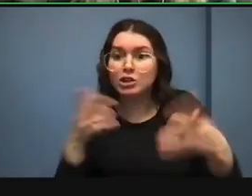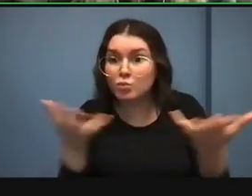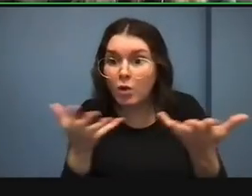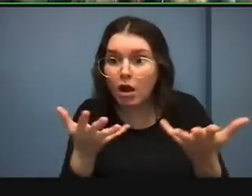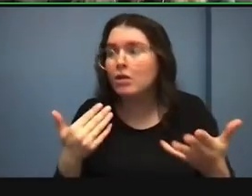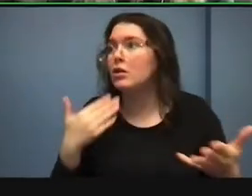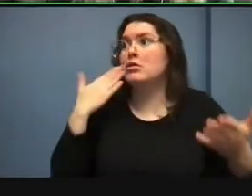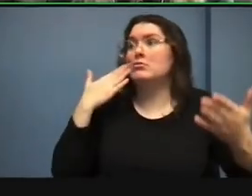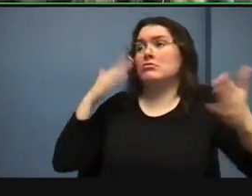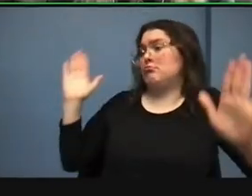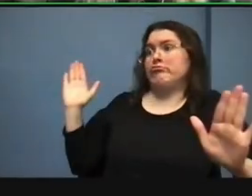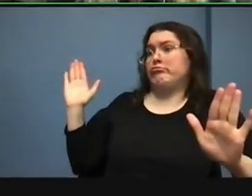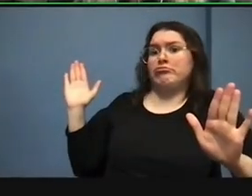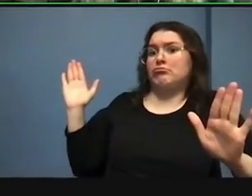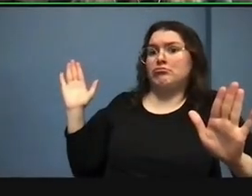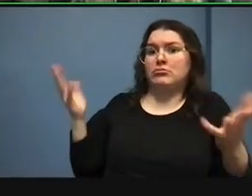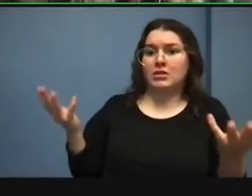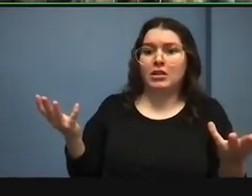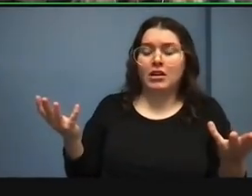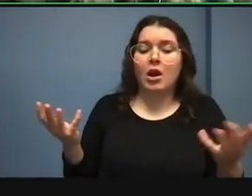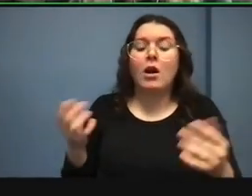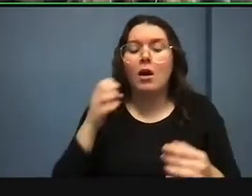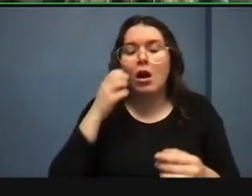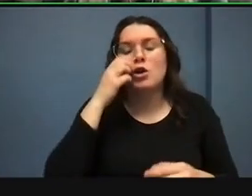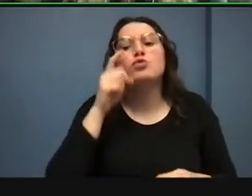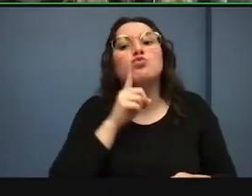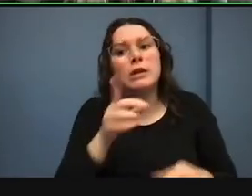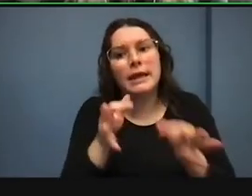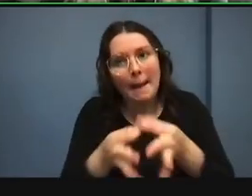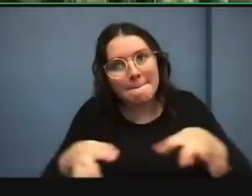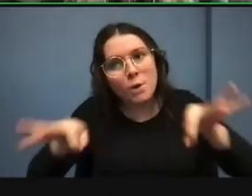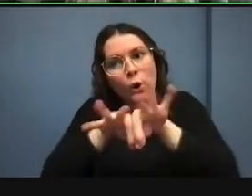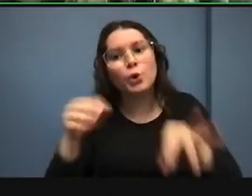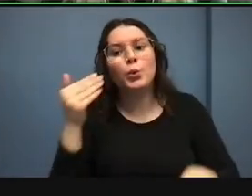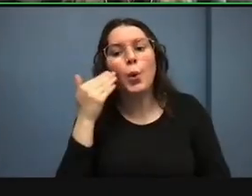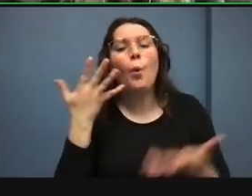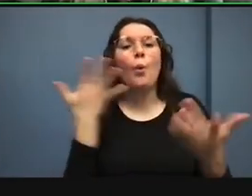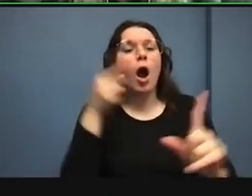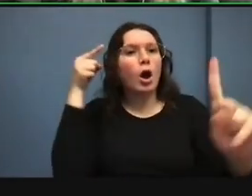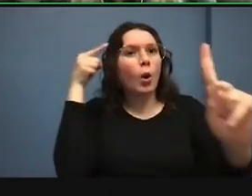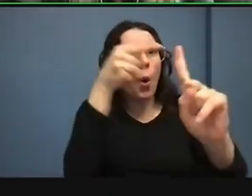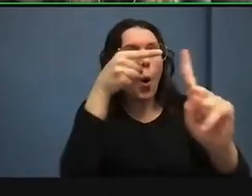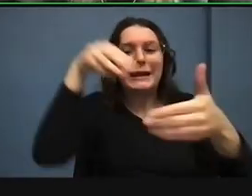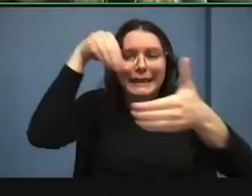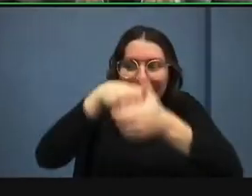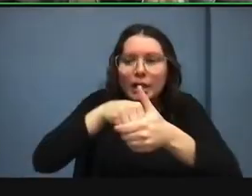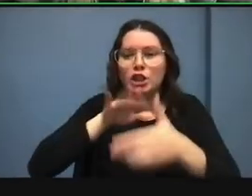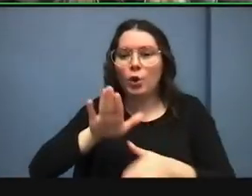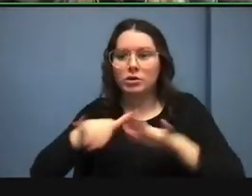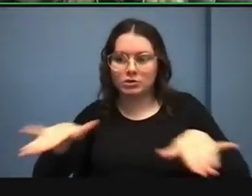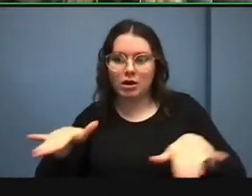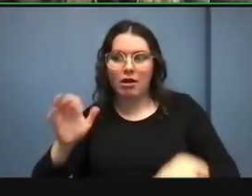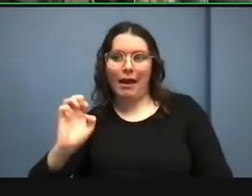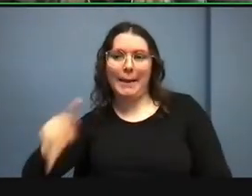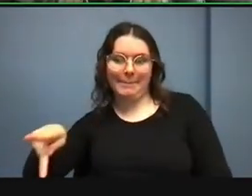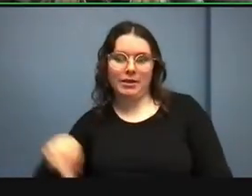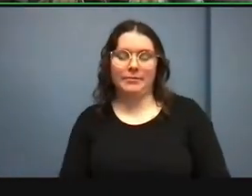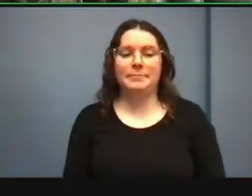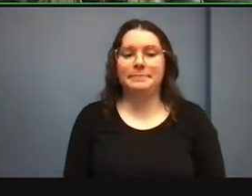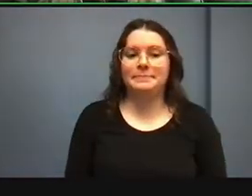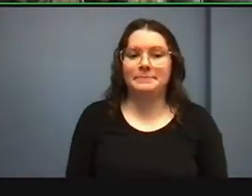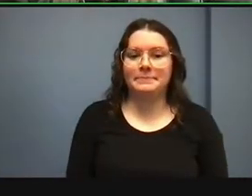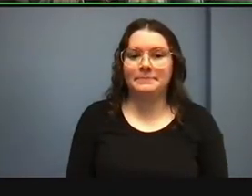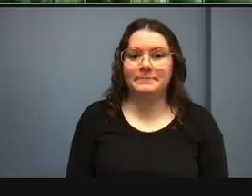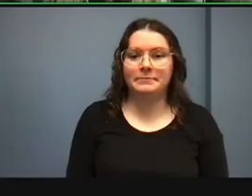I don't know. It's really important that you know what goals are in your child's IEP.